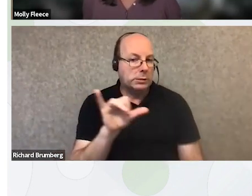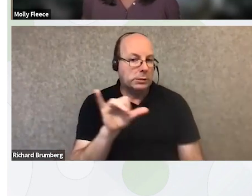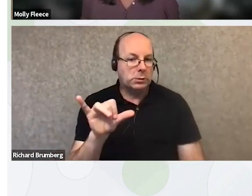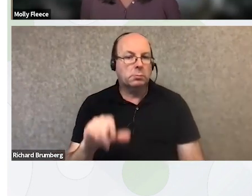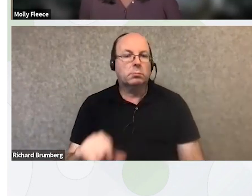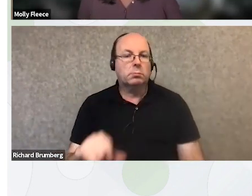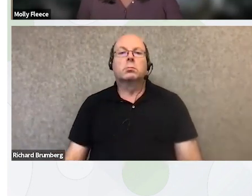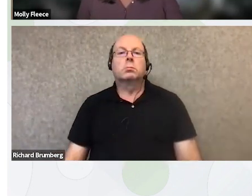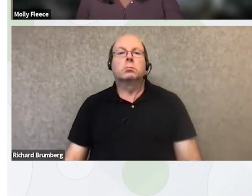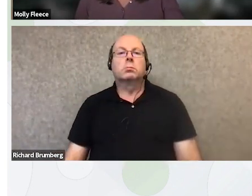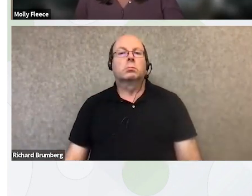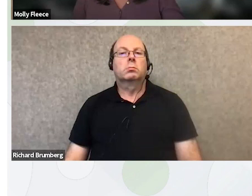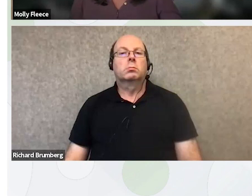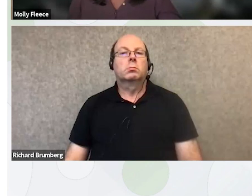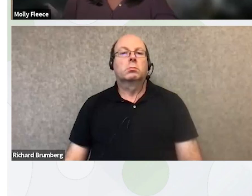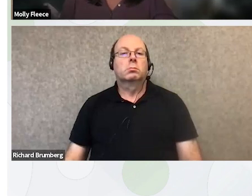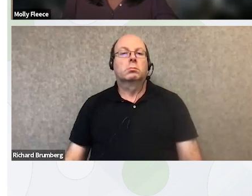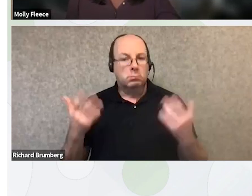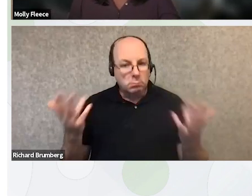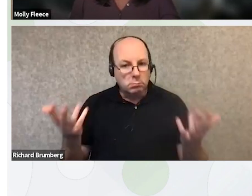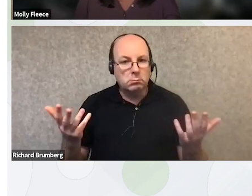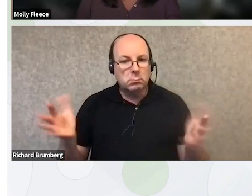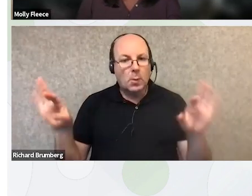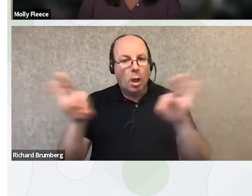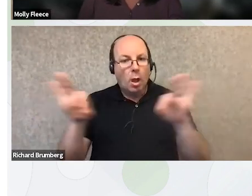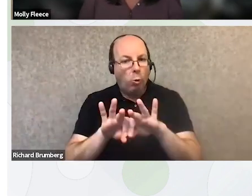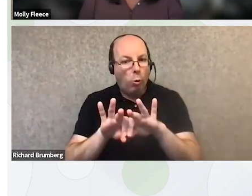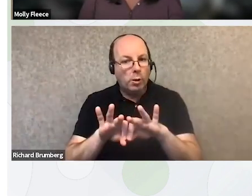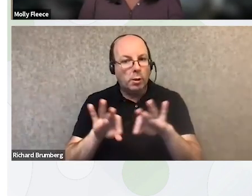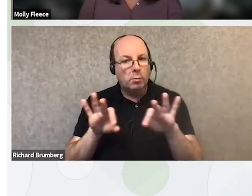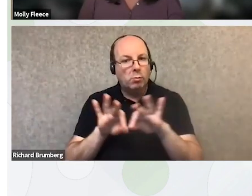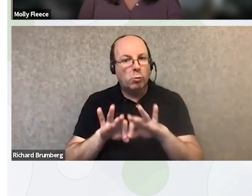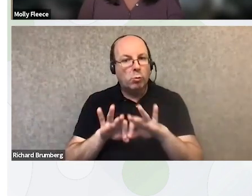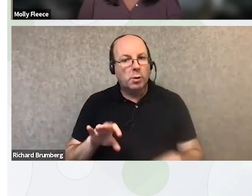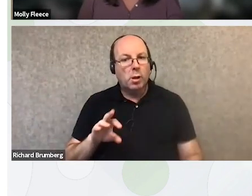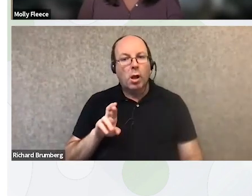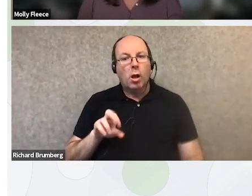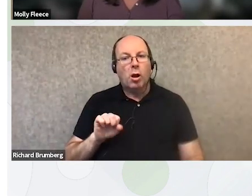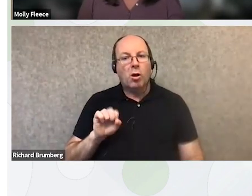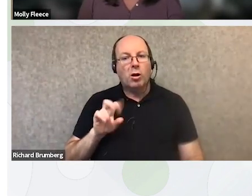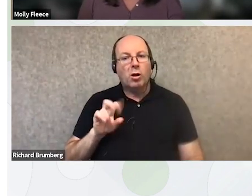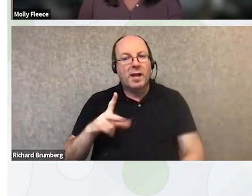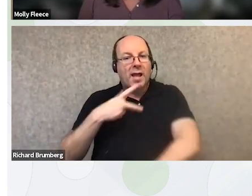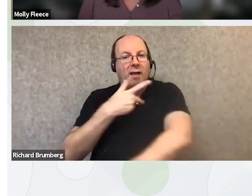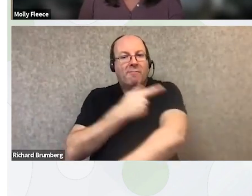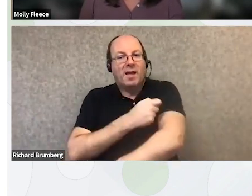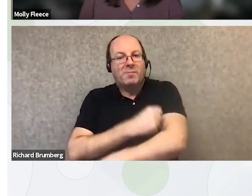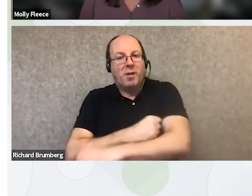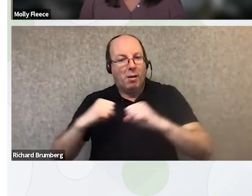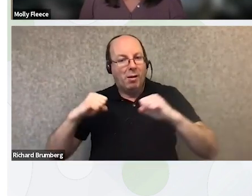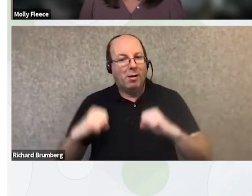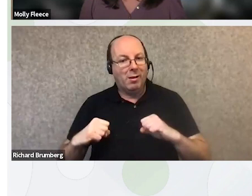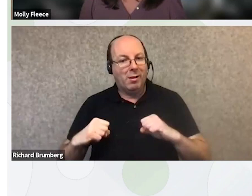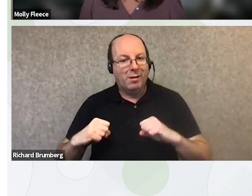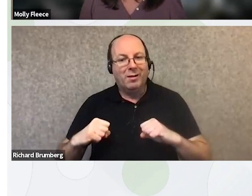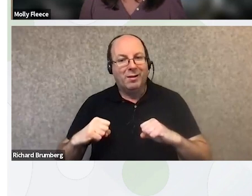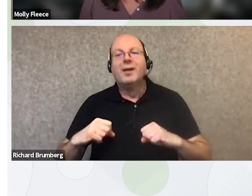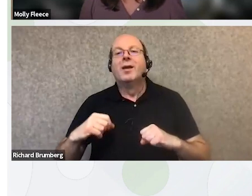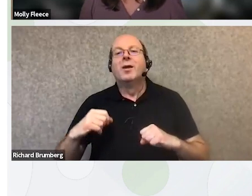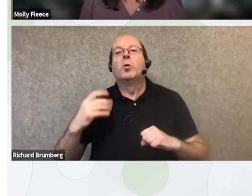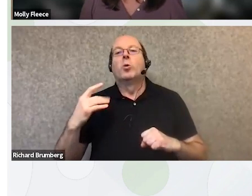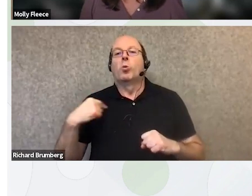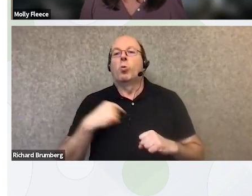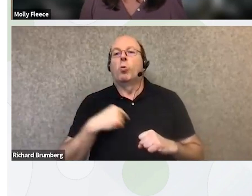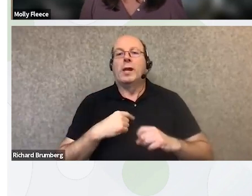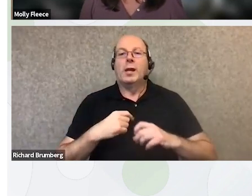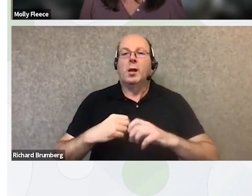why vaccines are so exciting in the realm of RSV, because we hope to prevent many